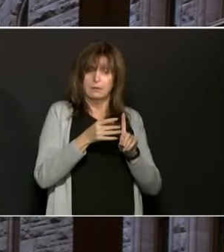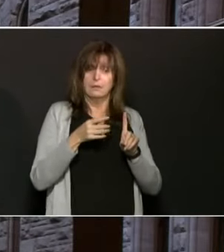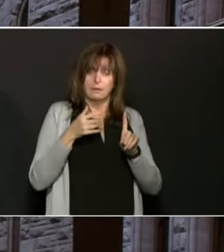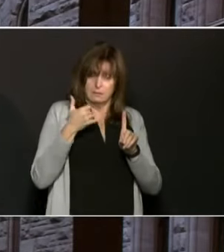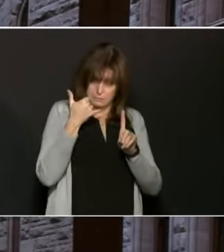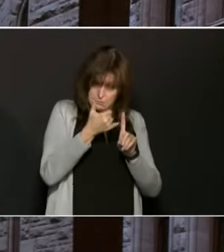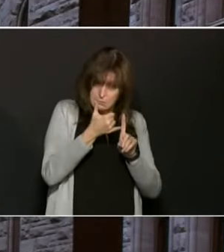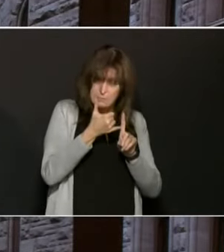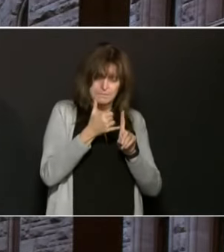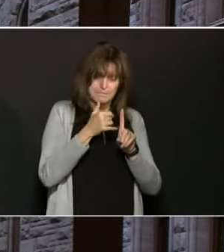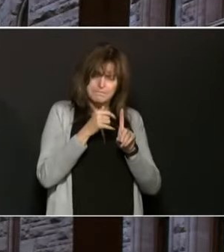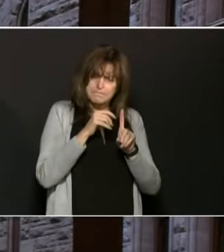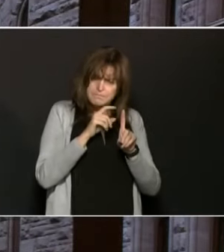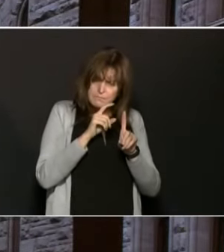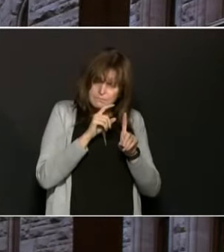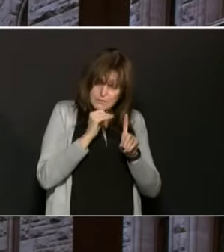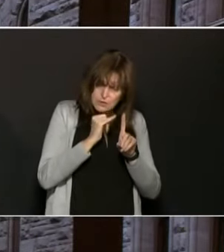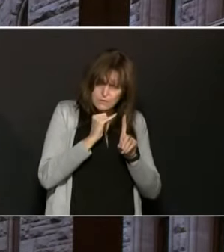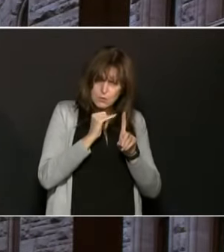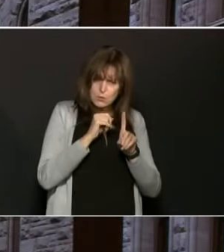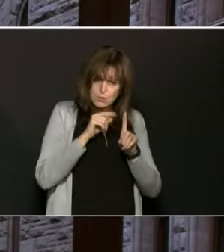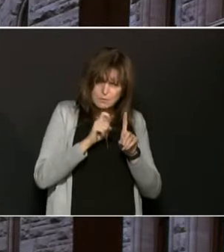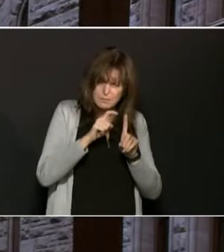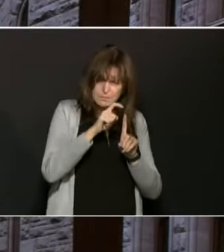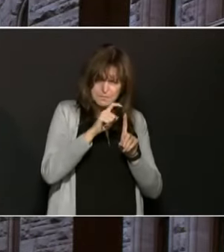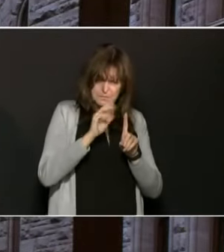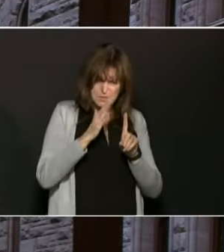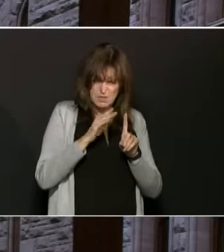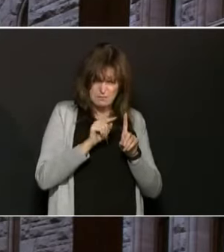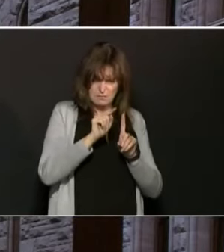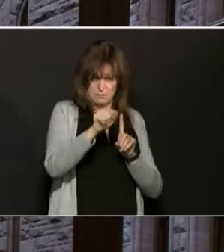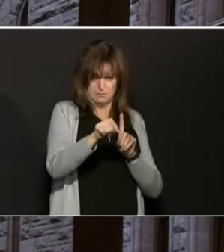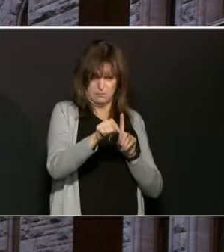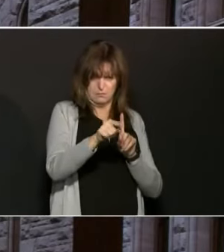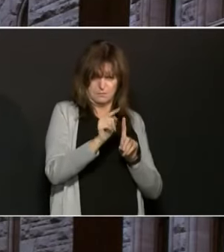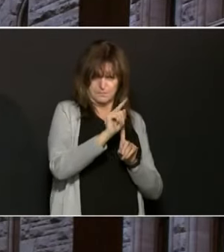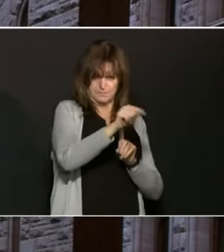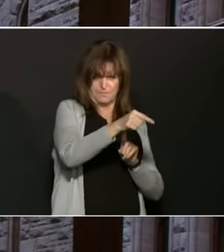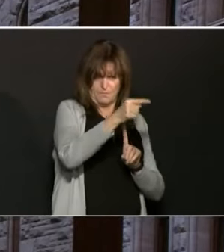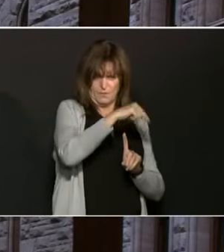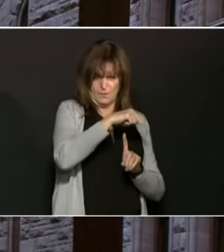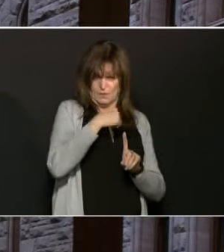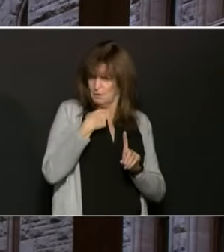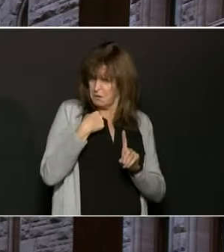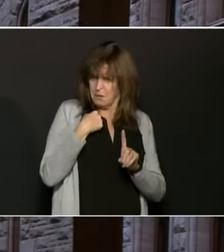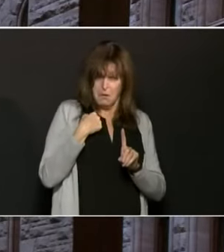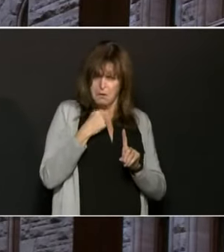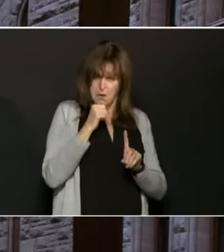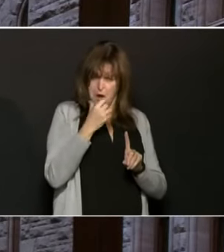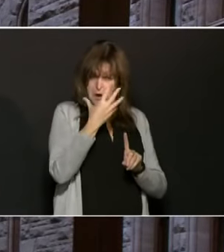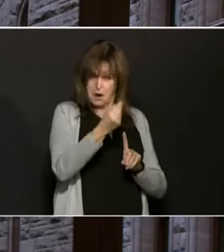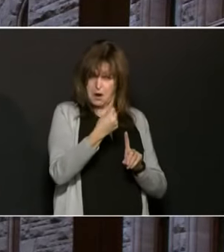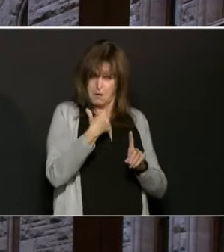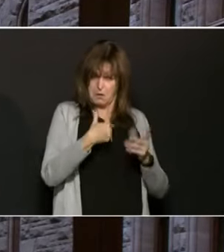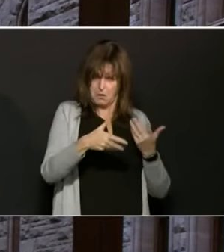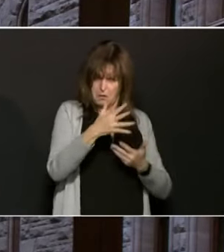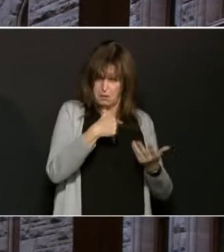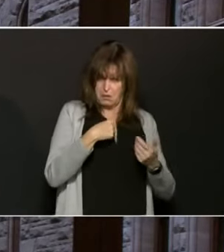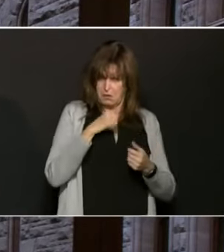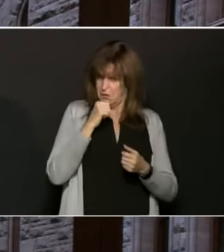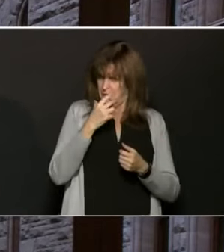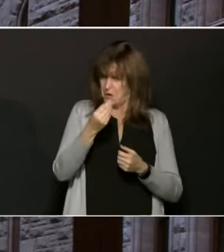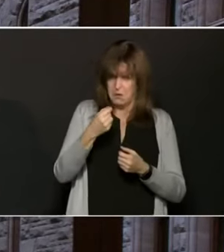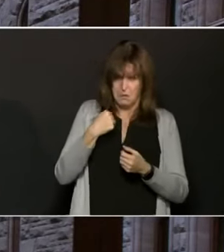and more people come saying, I don't know, I don't think I had any contacts. And either they were